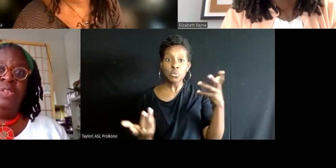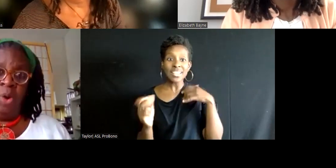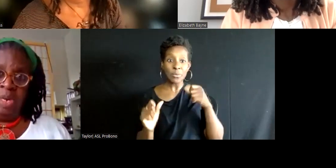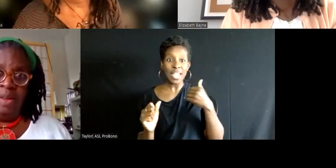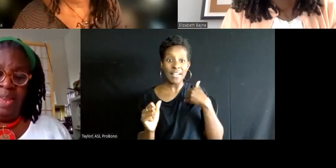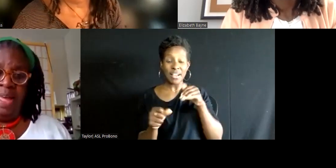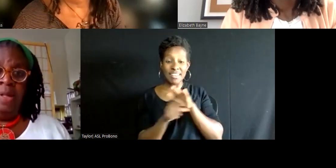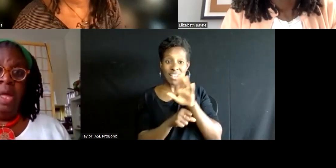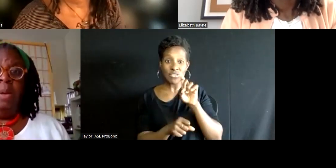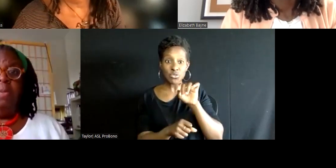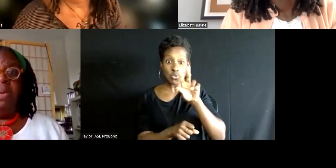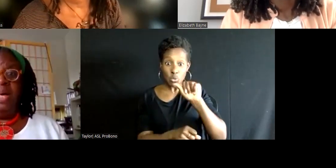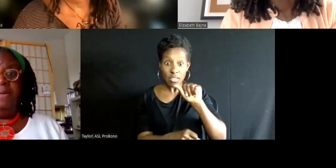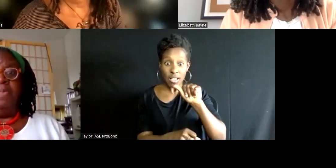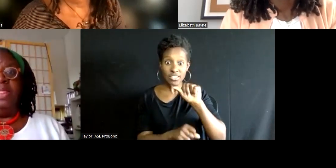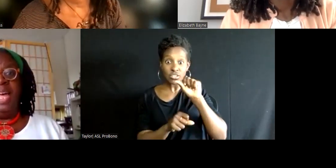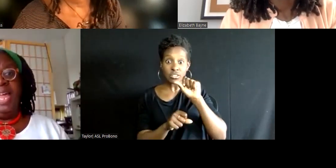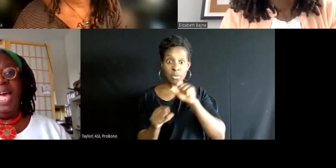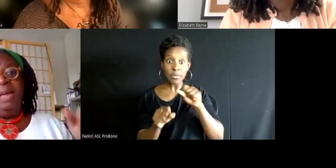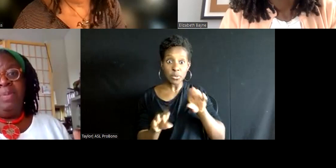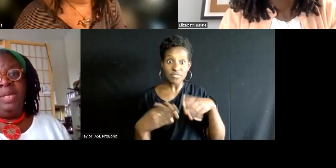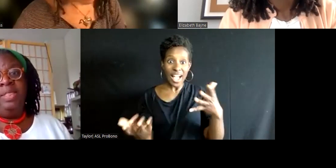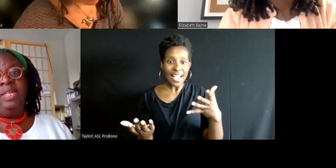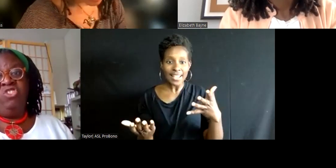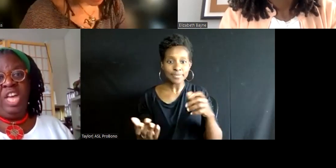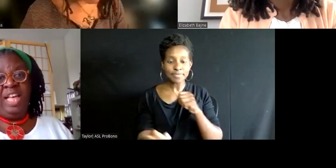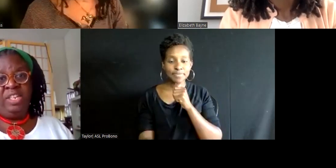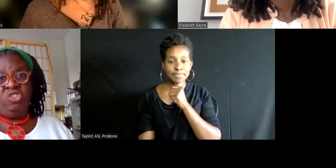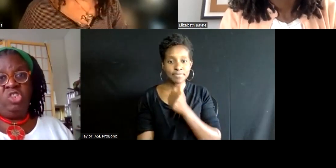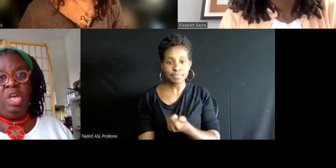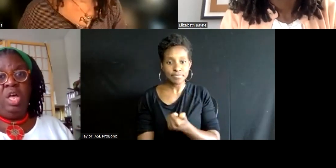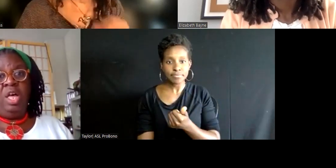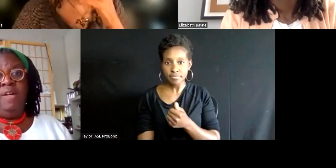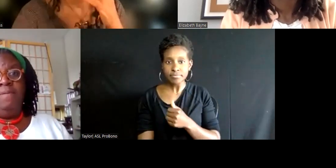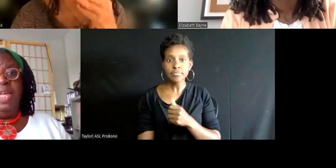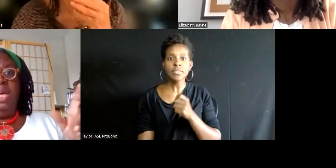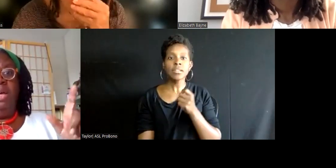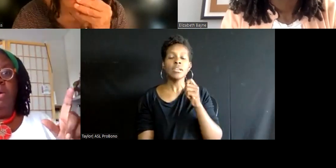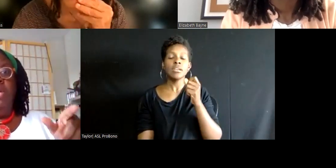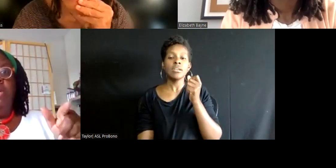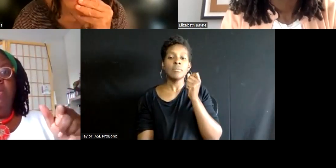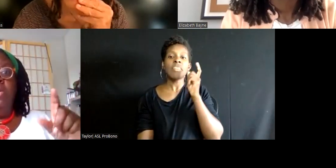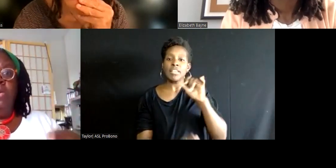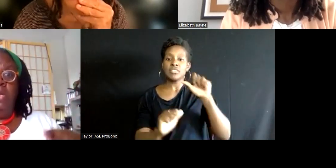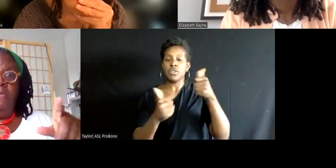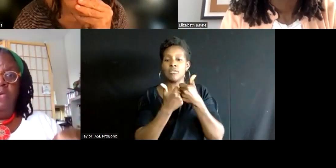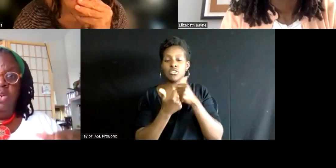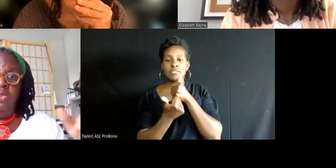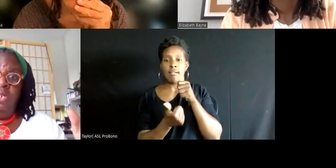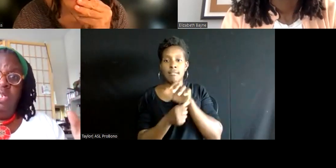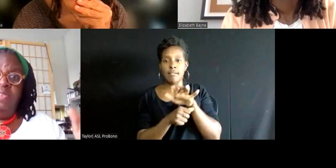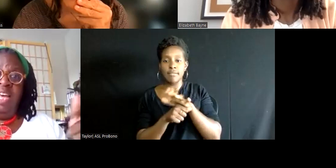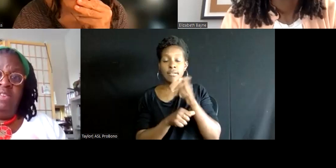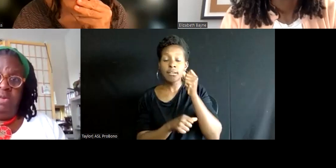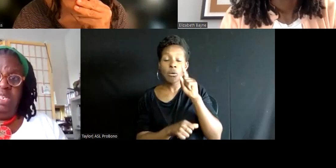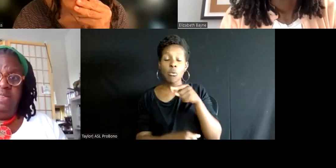right now we're still working on that. But that had been the challenge, that only women who could